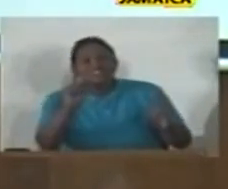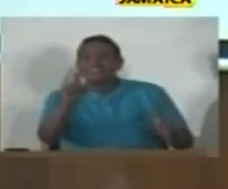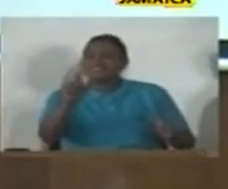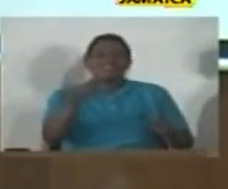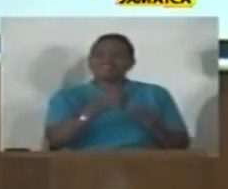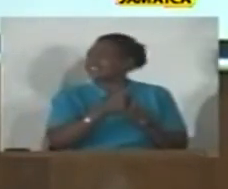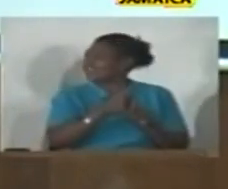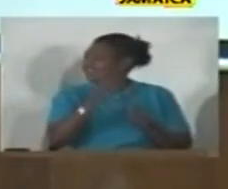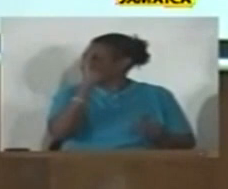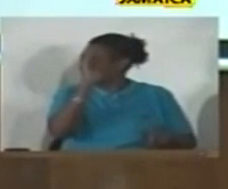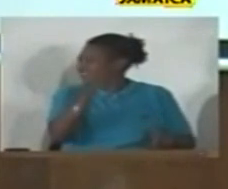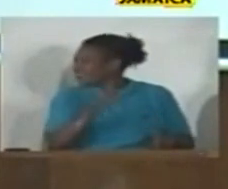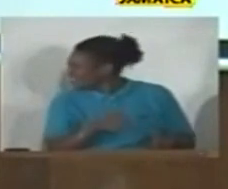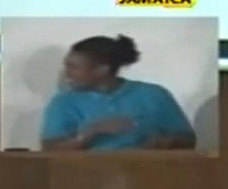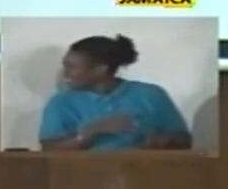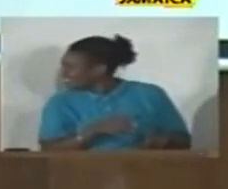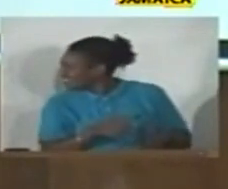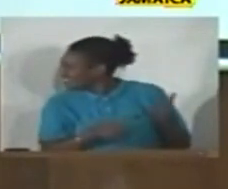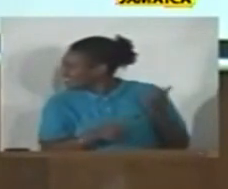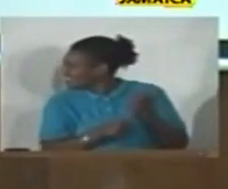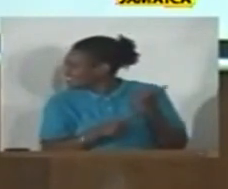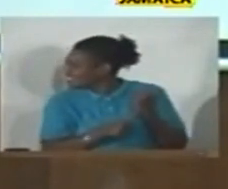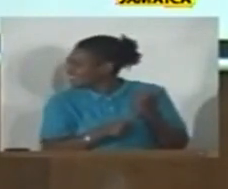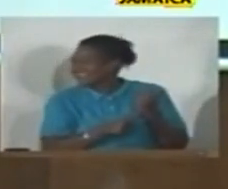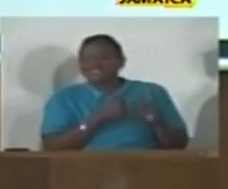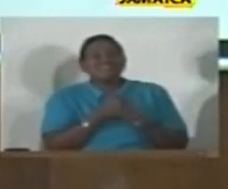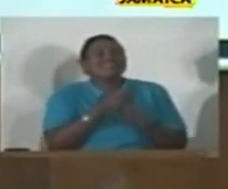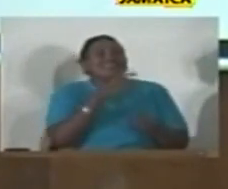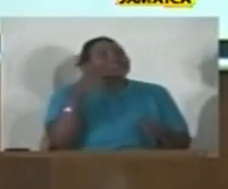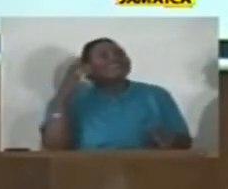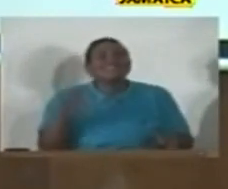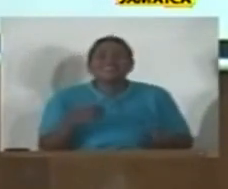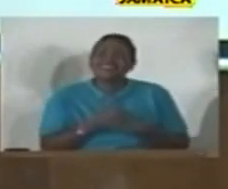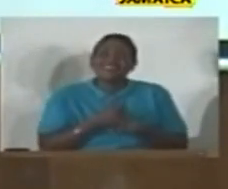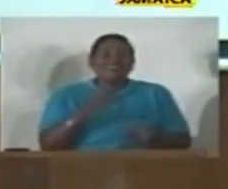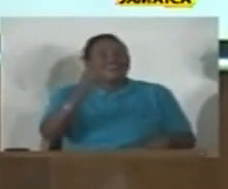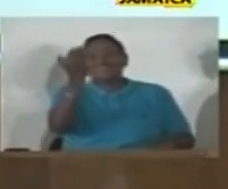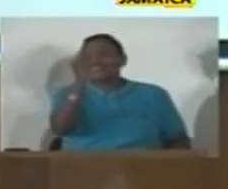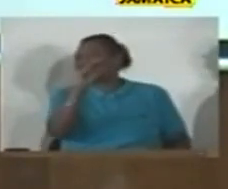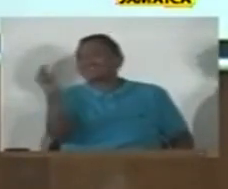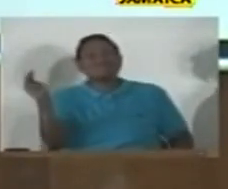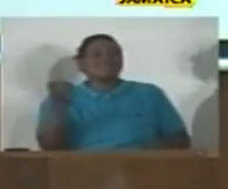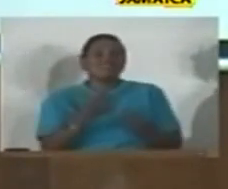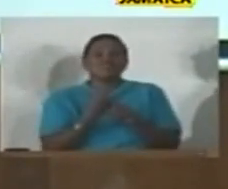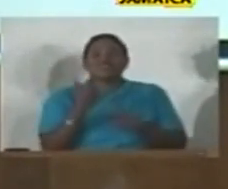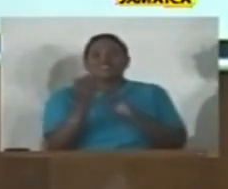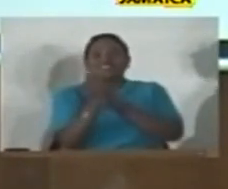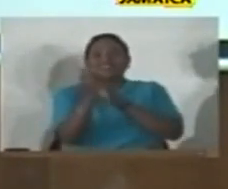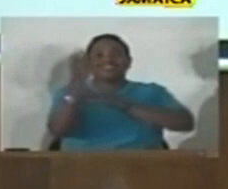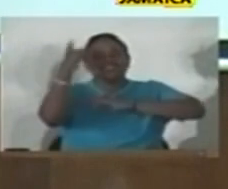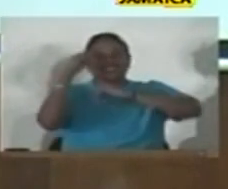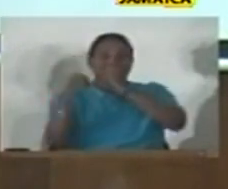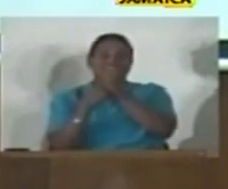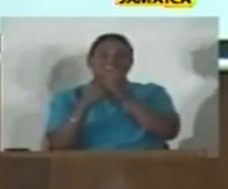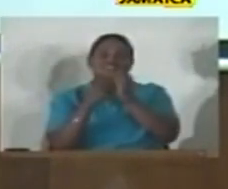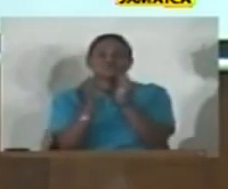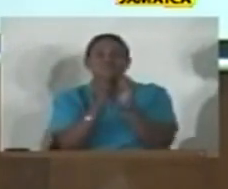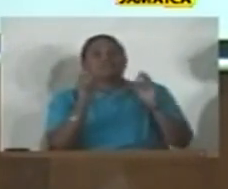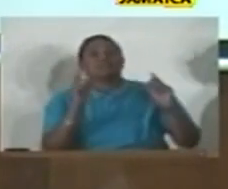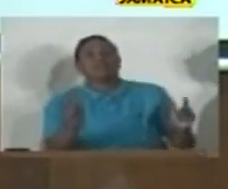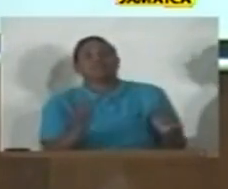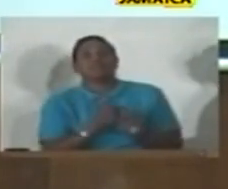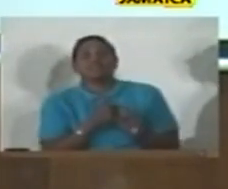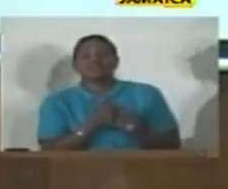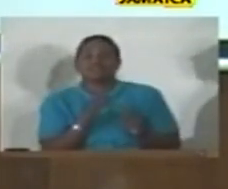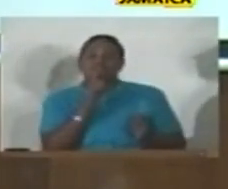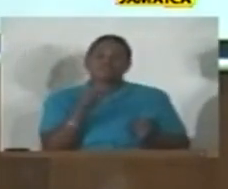assistance to farmers of $15 million to assist with immediate